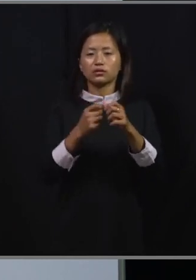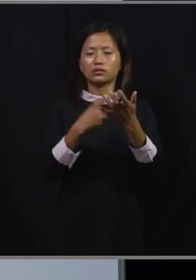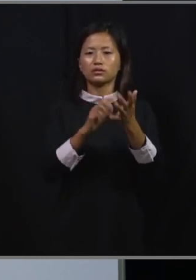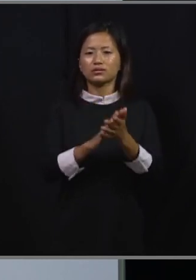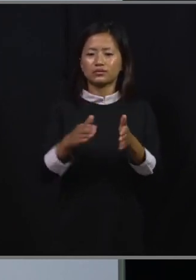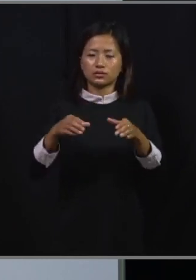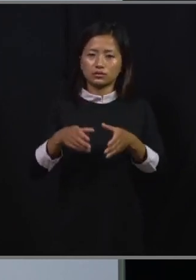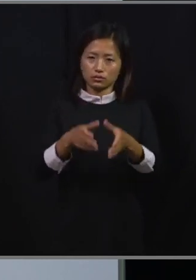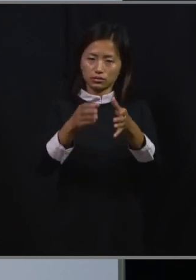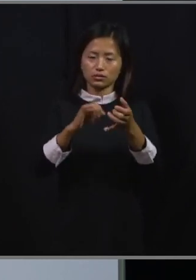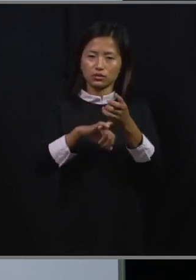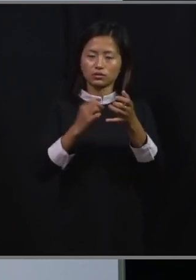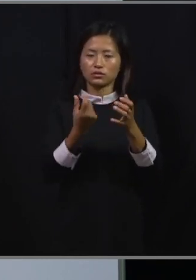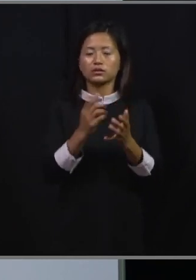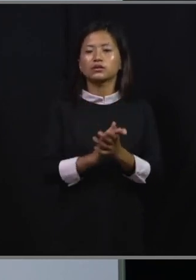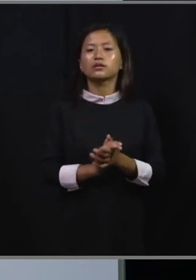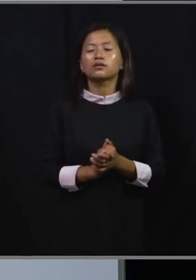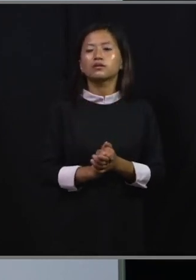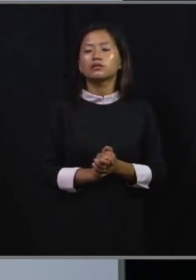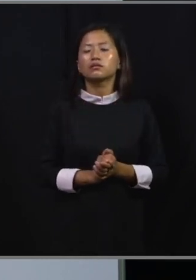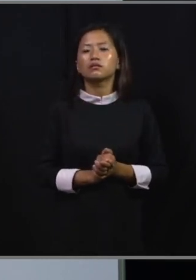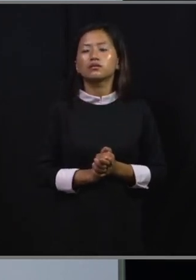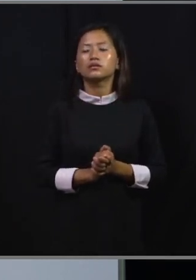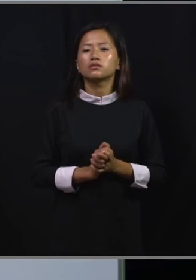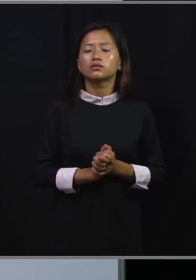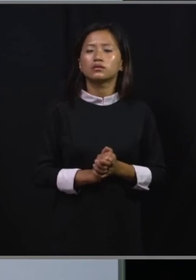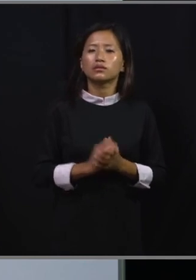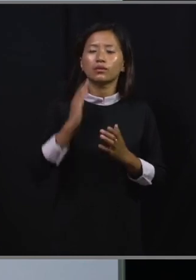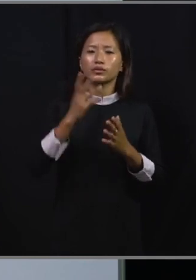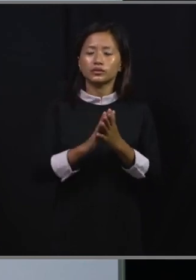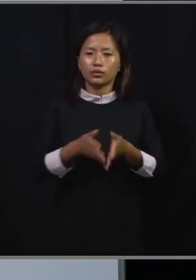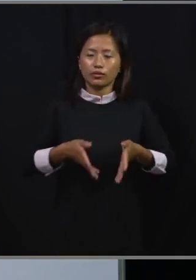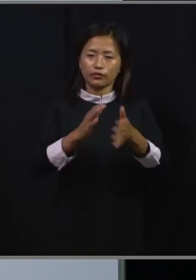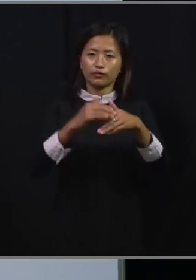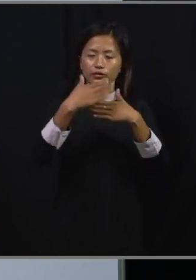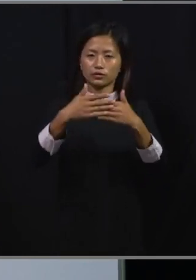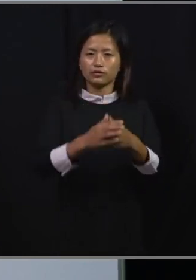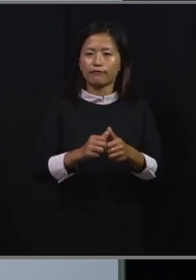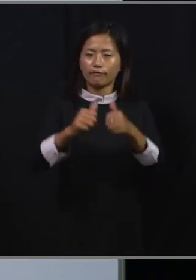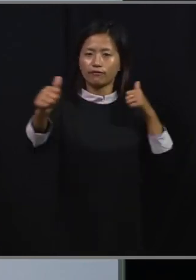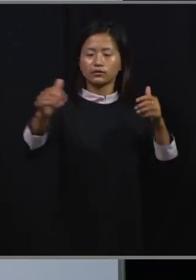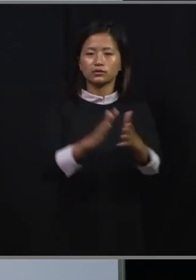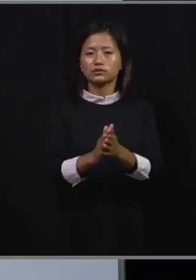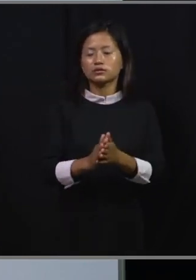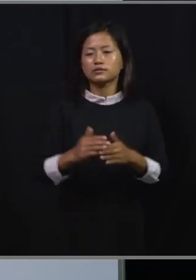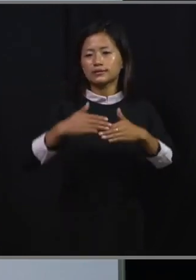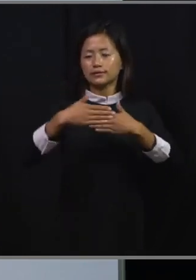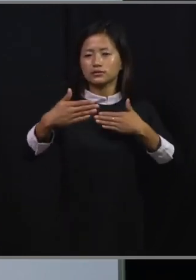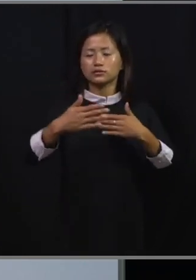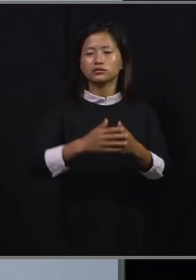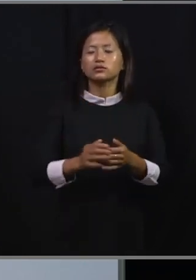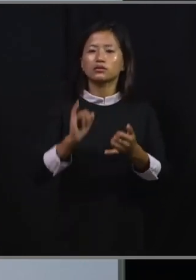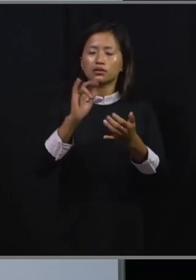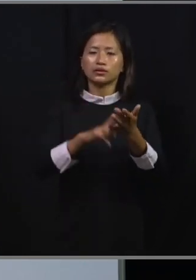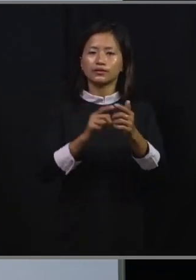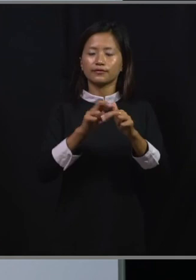we will see the plane wavefront. Means the condition of plane wavefront is when the wavefront is observed from very far distance, means from the infinity.